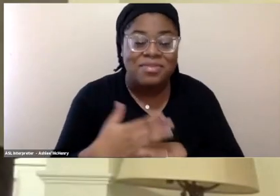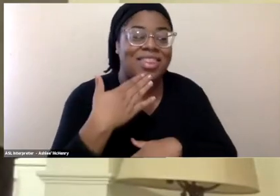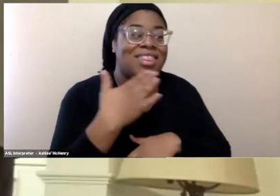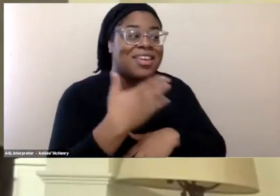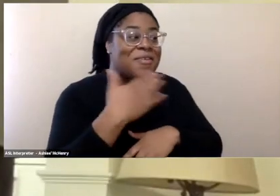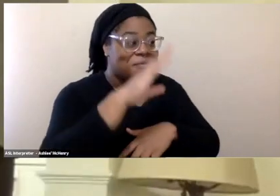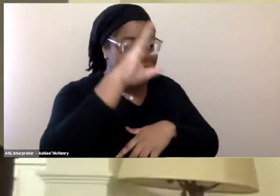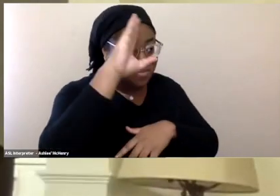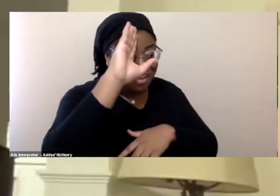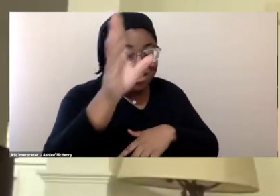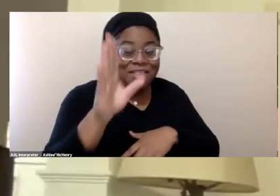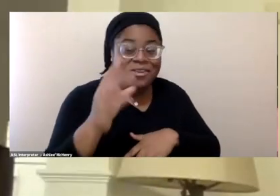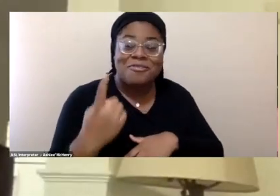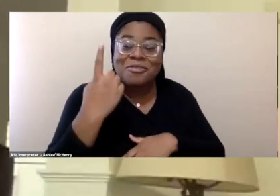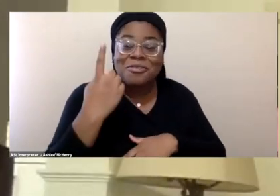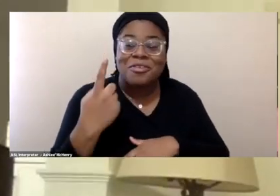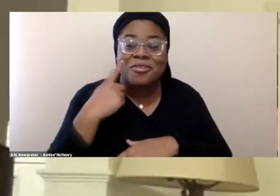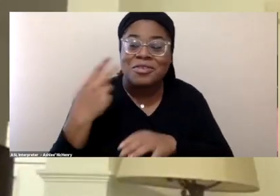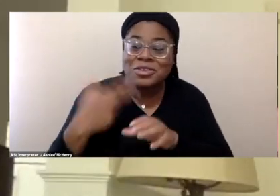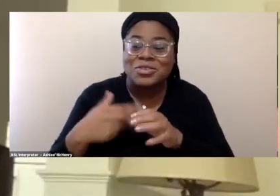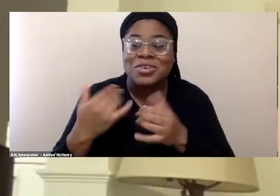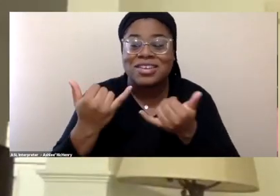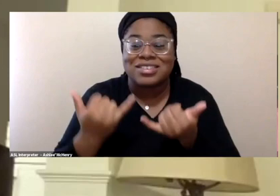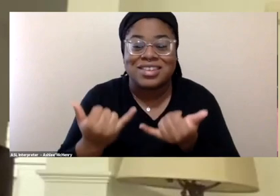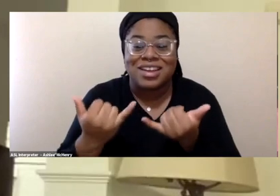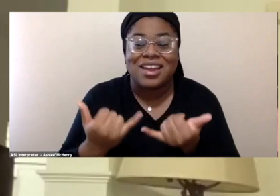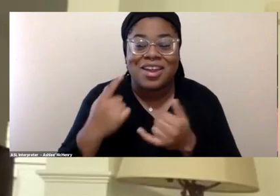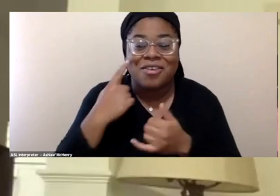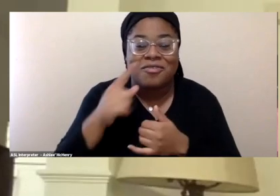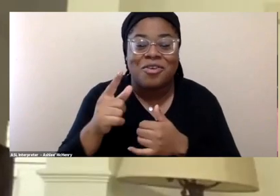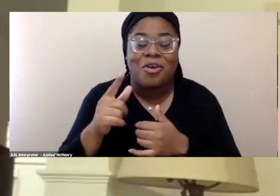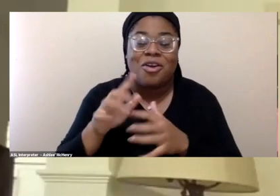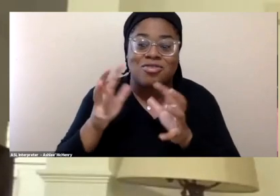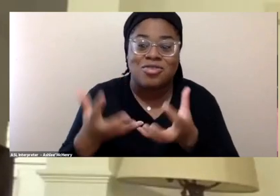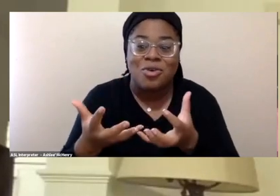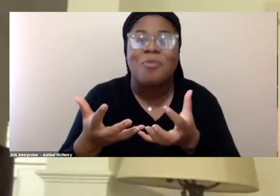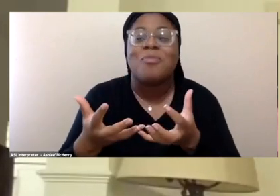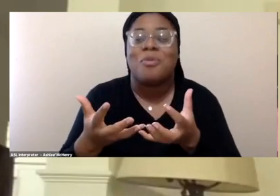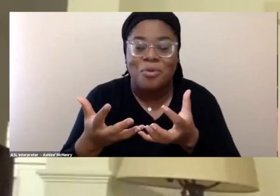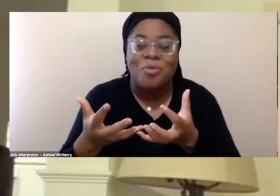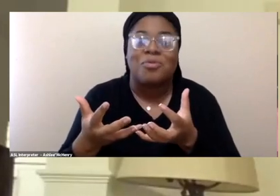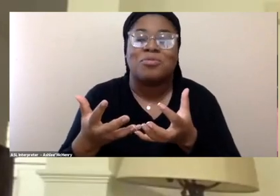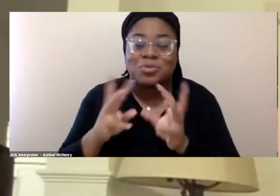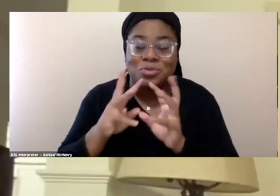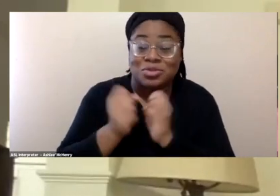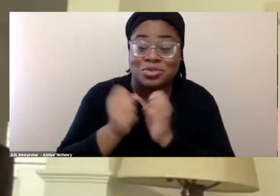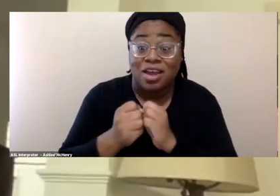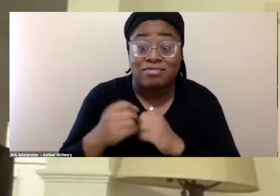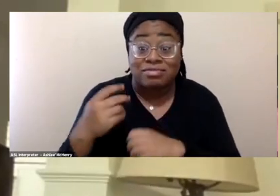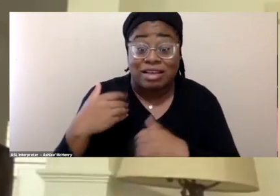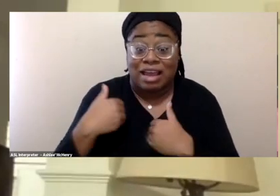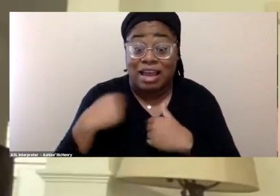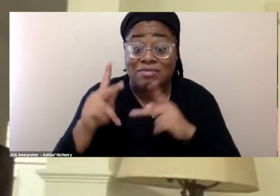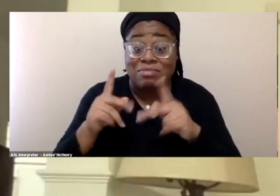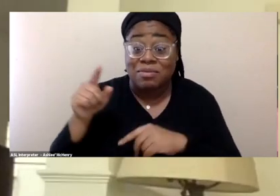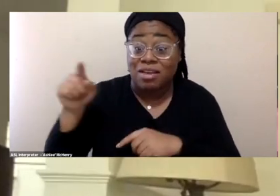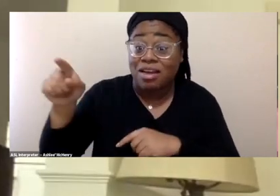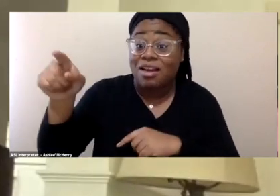everyone. Thank you so much for joining us for our global symposium. We are really excited to have people tuning in from all over the